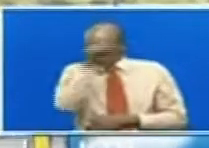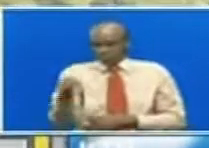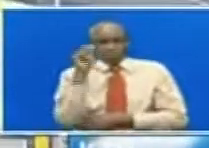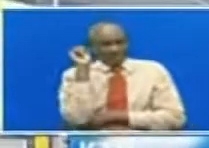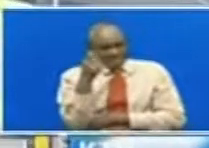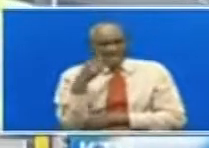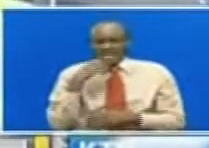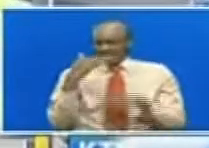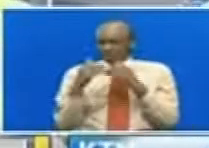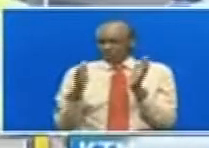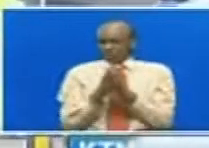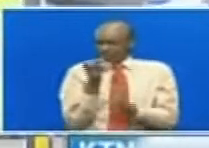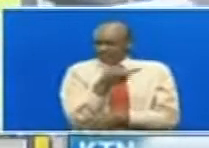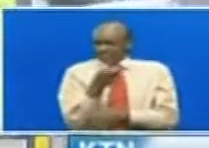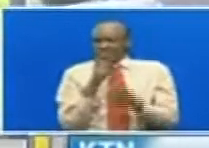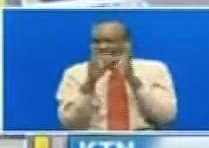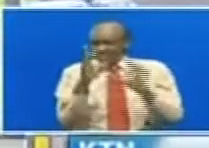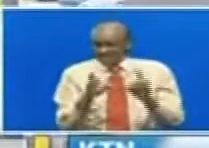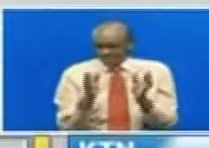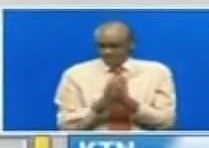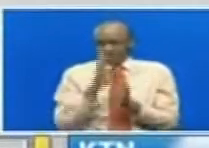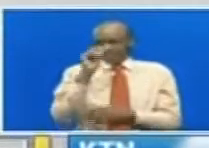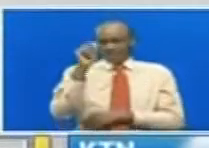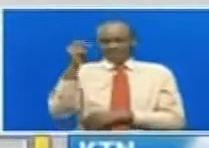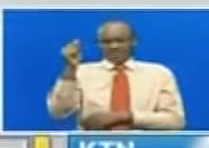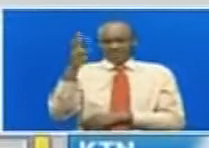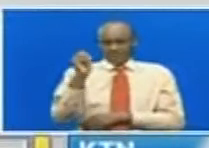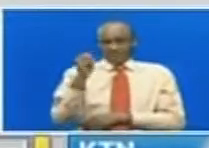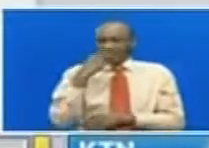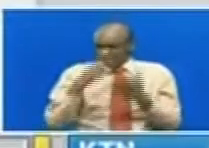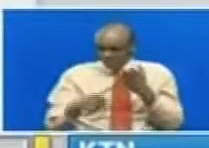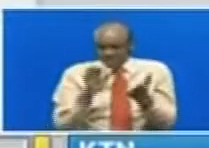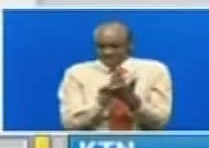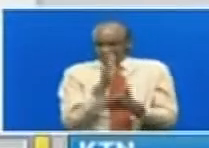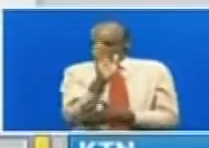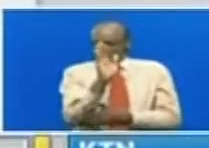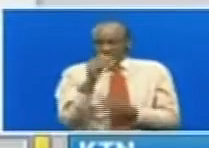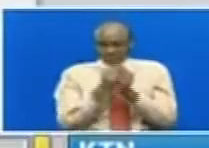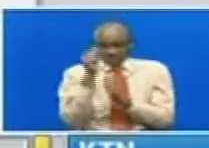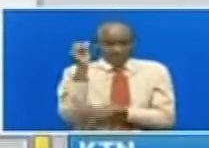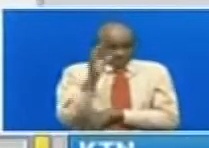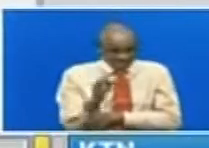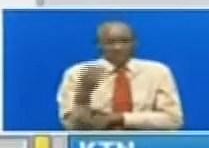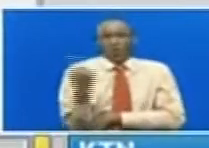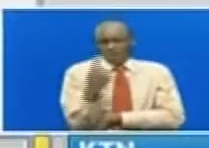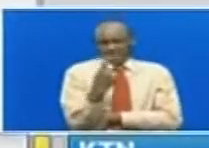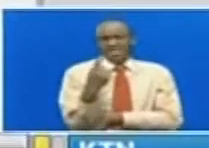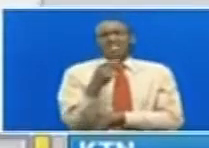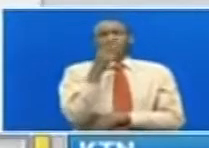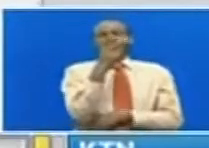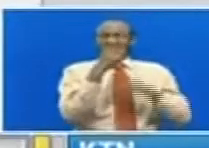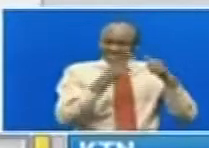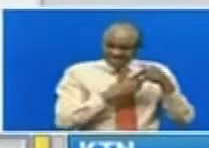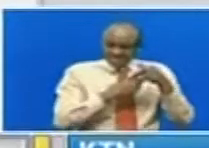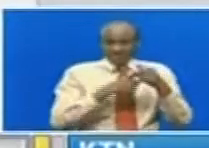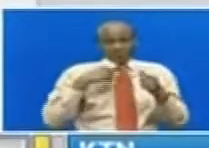to the relationship between some of its directors and BRITAM. This has seen BRITAM shares slide 14% this month alone, from 26 shillings